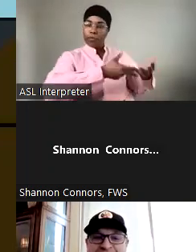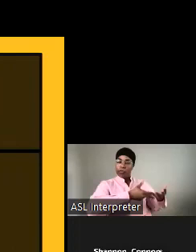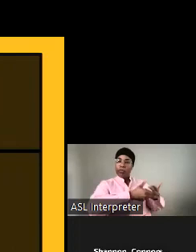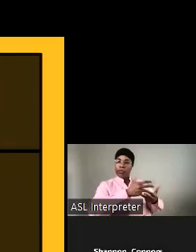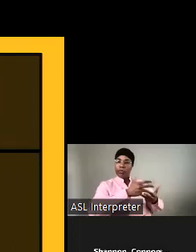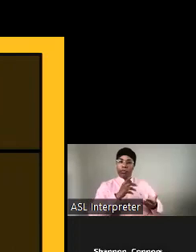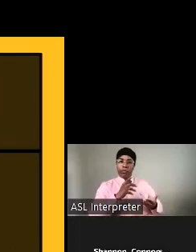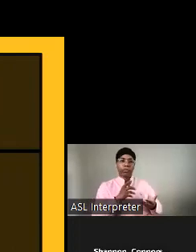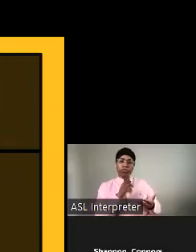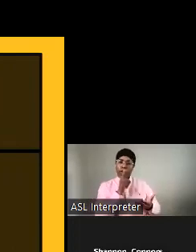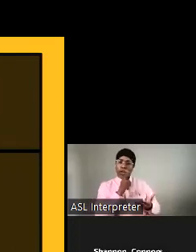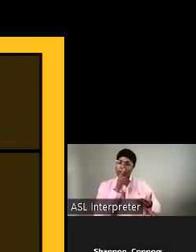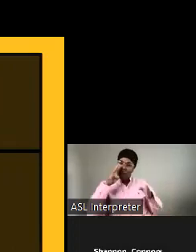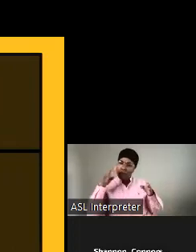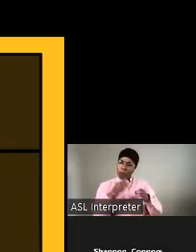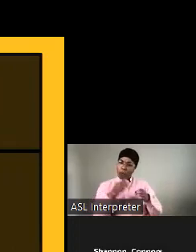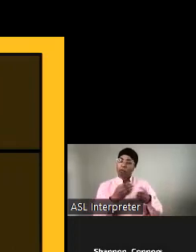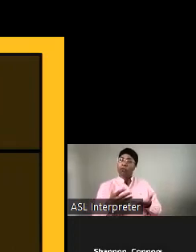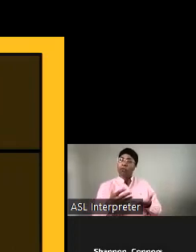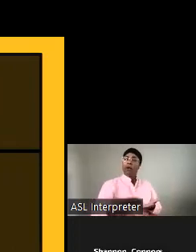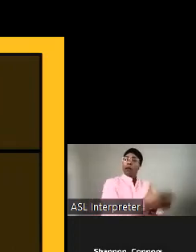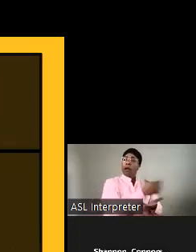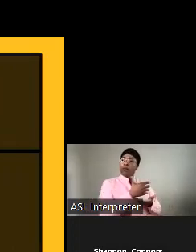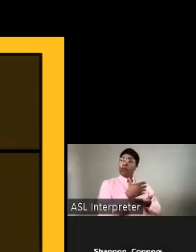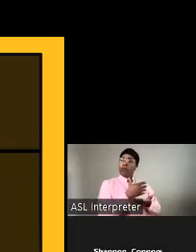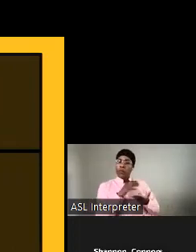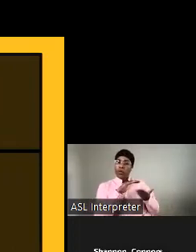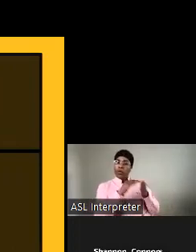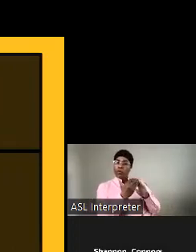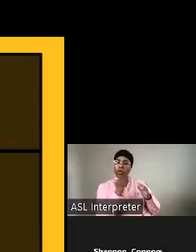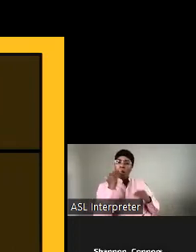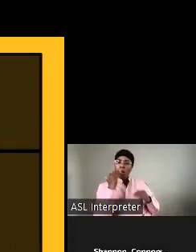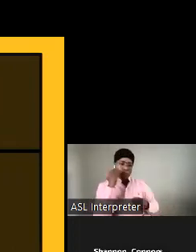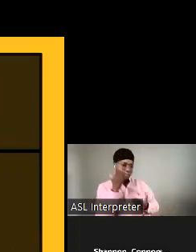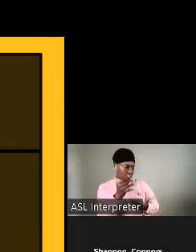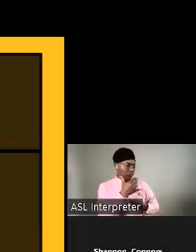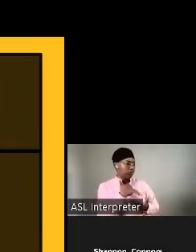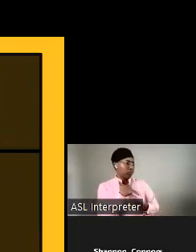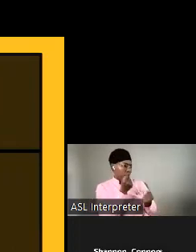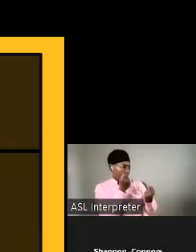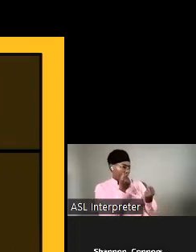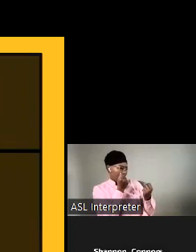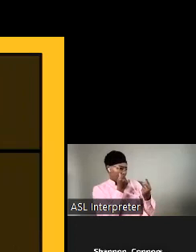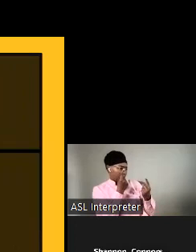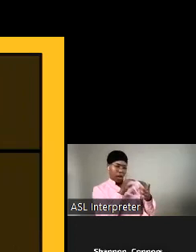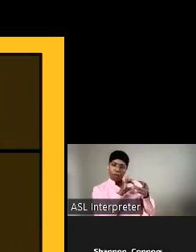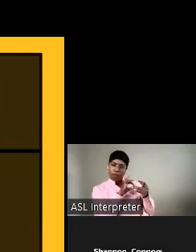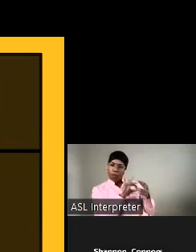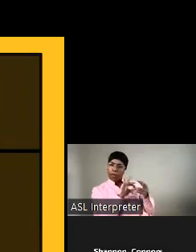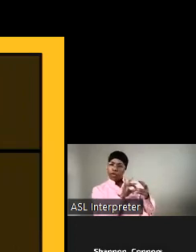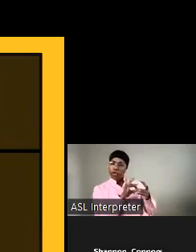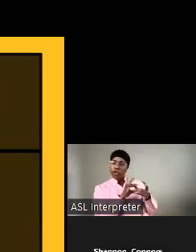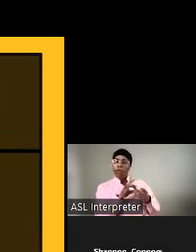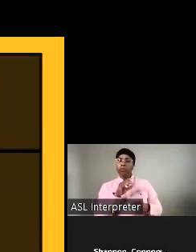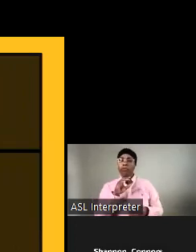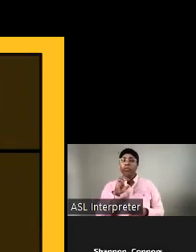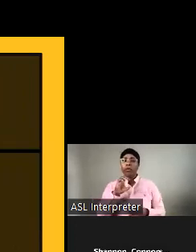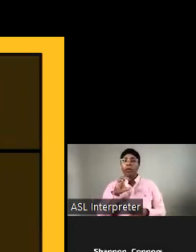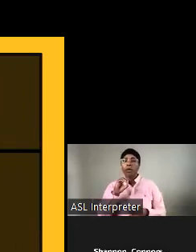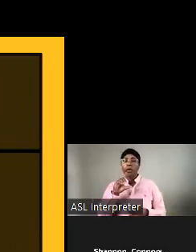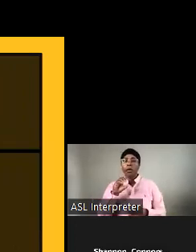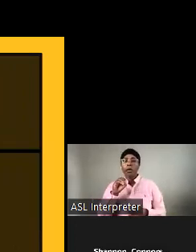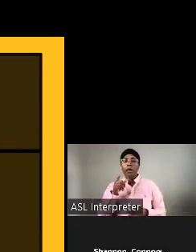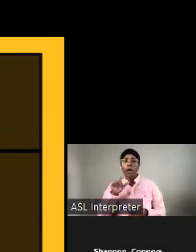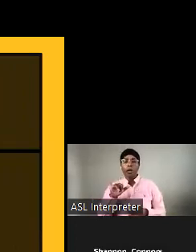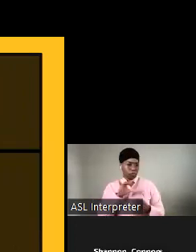collecting community knowledge through sort of really trying to understand the fire ecology relationships in the history, with focus